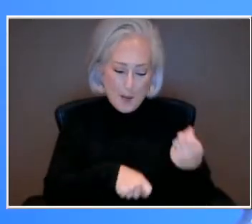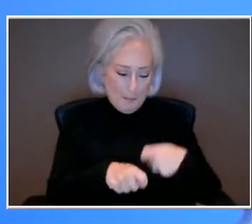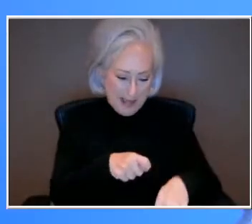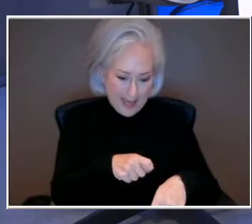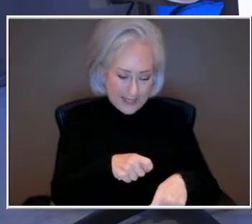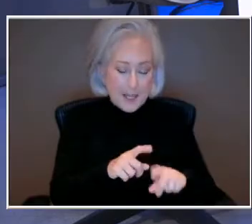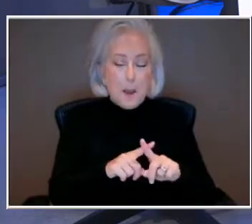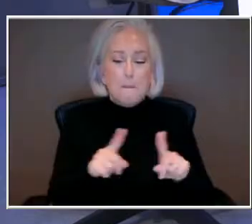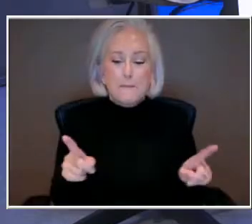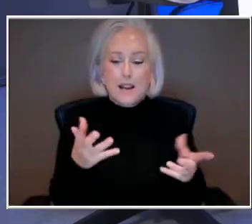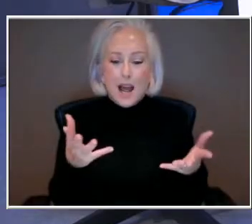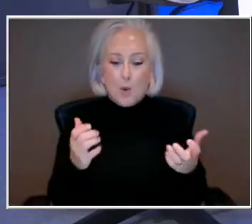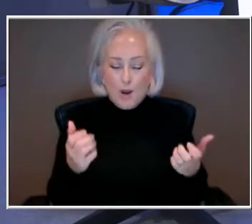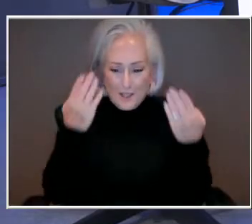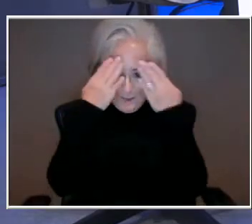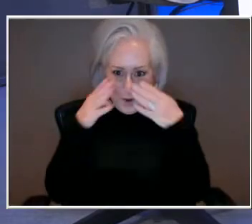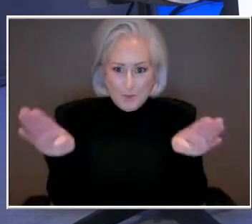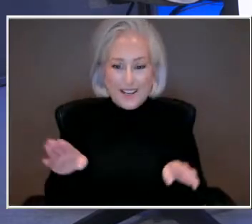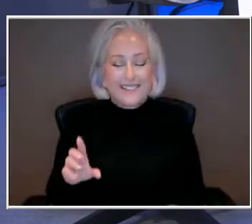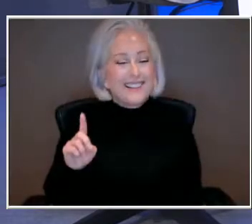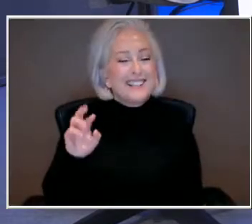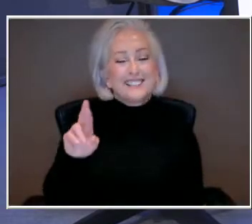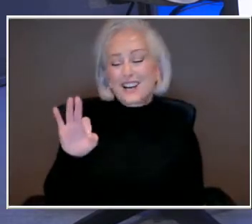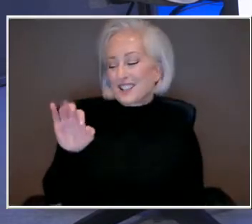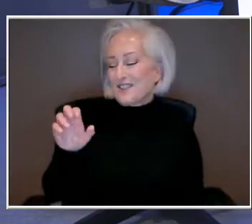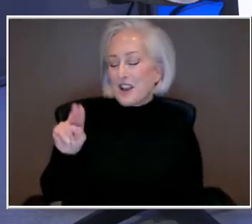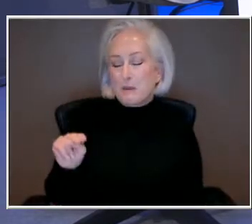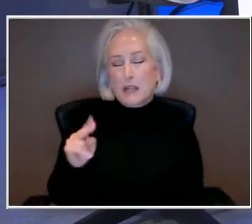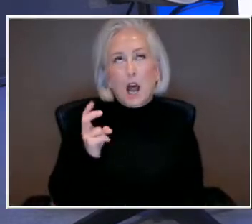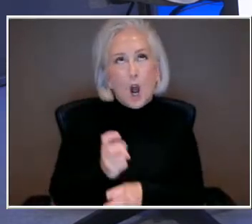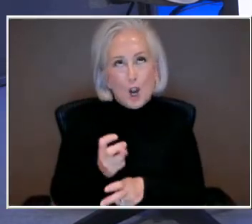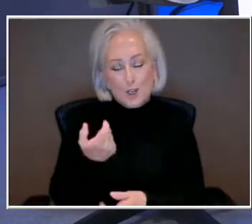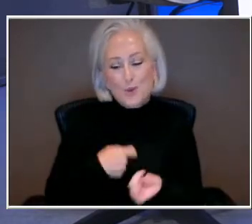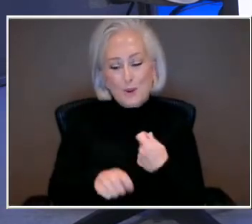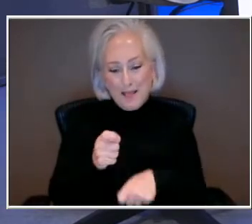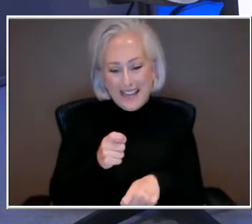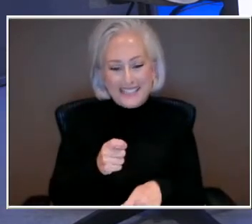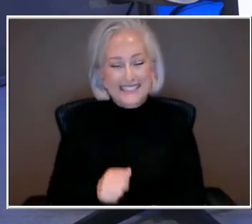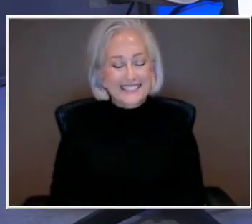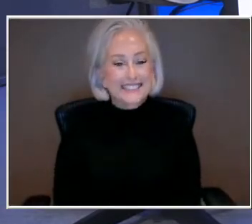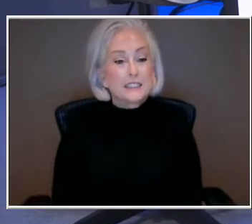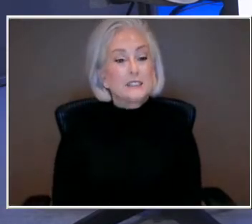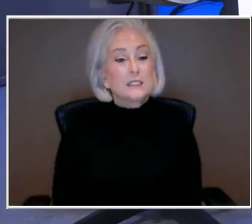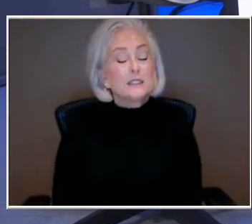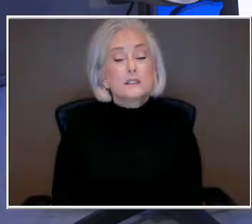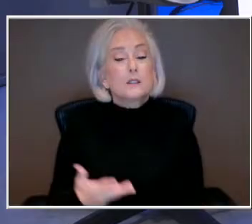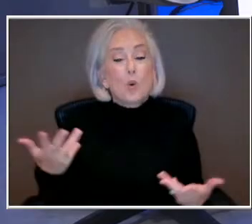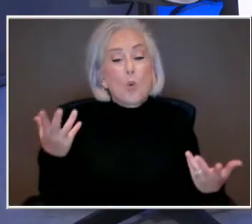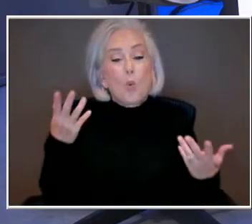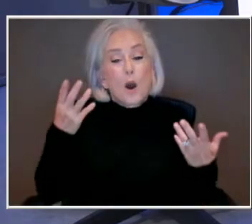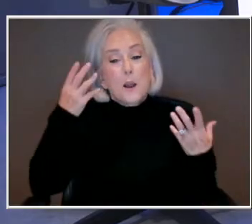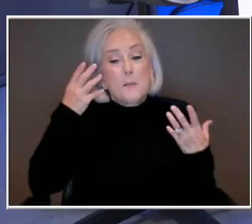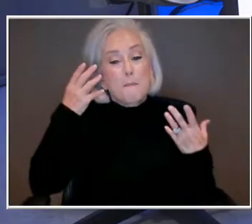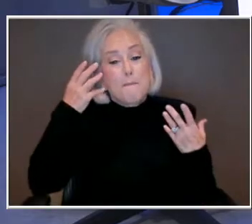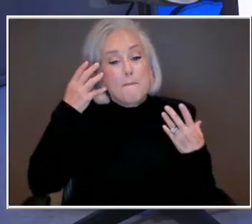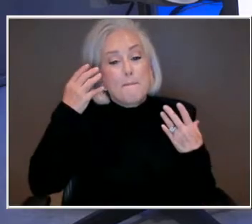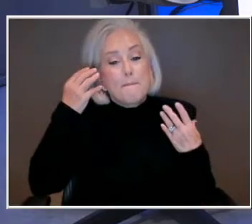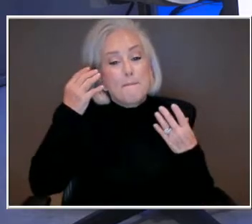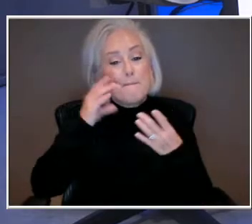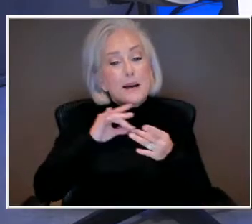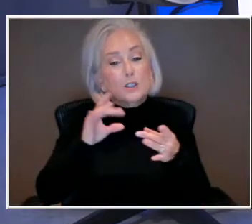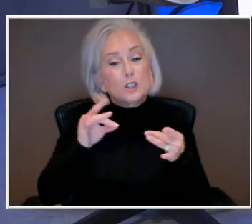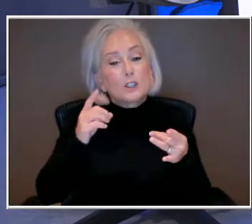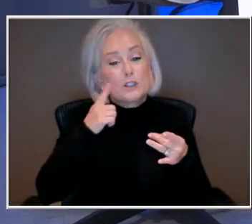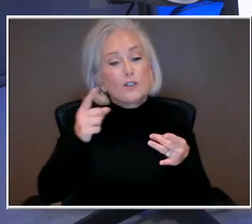Fabian's hard to replace. Yes, it's not possible. Not possible. And just finally, what message do you have for people who have this deep